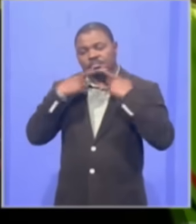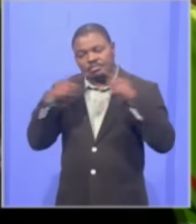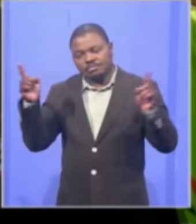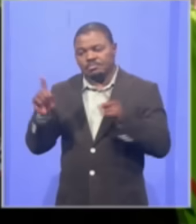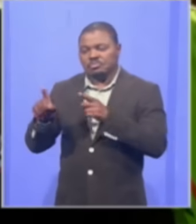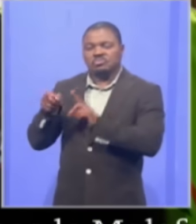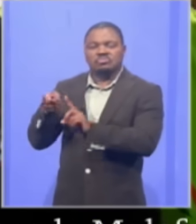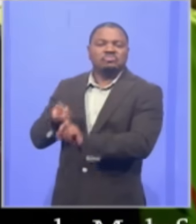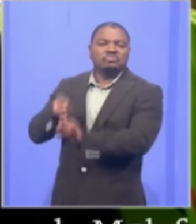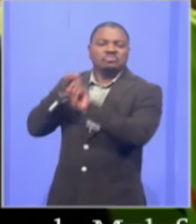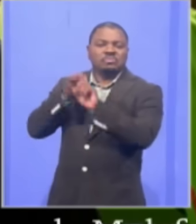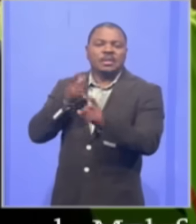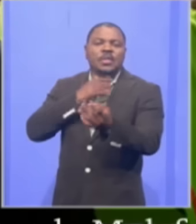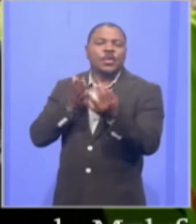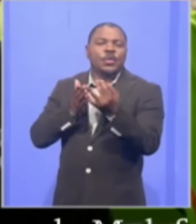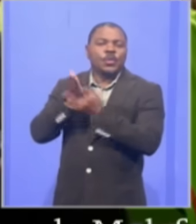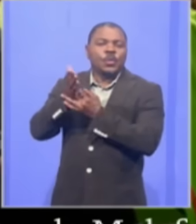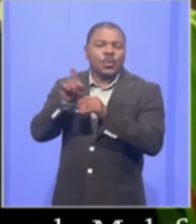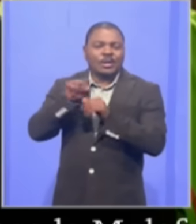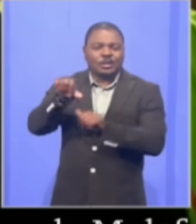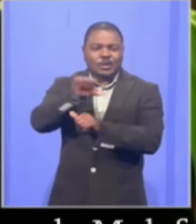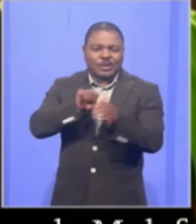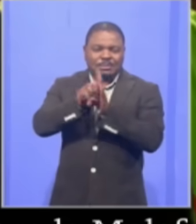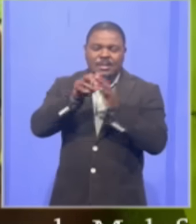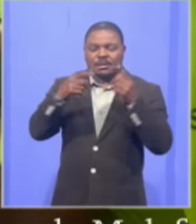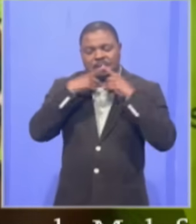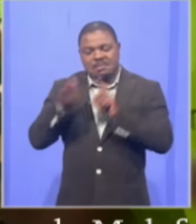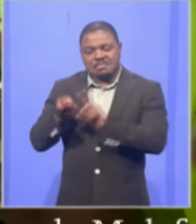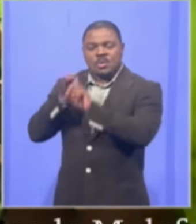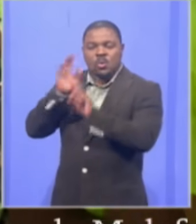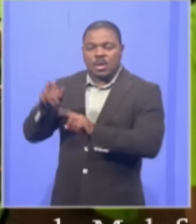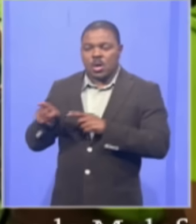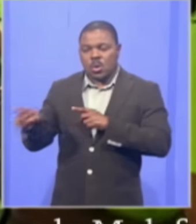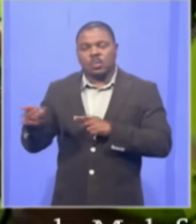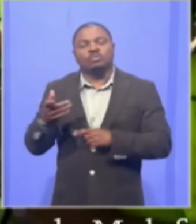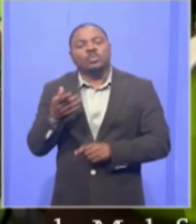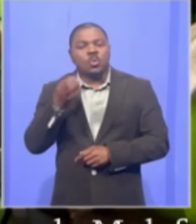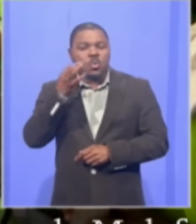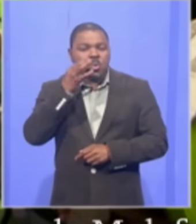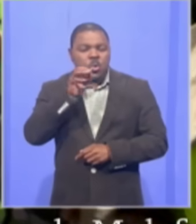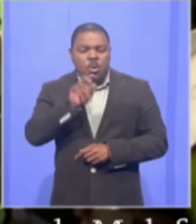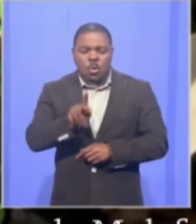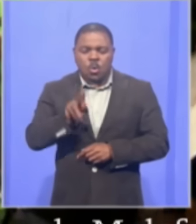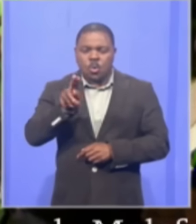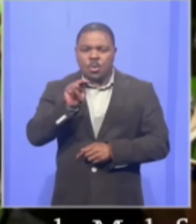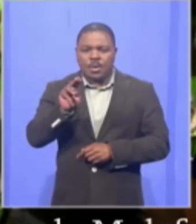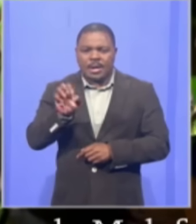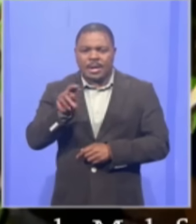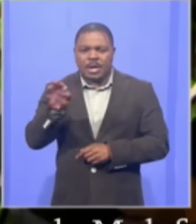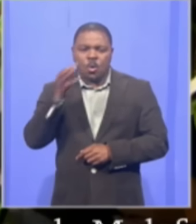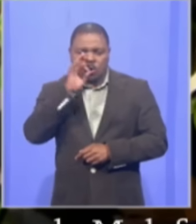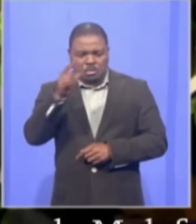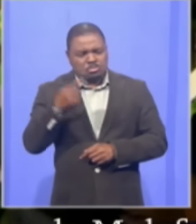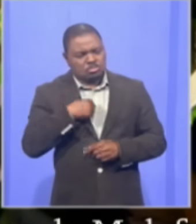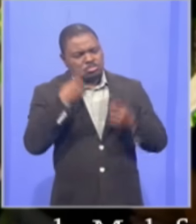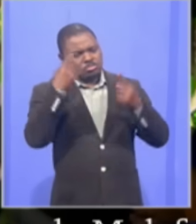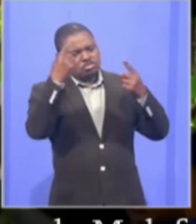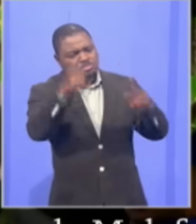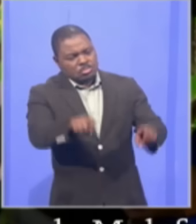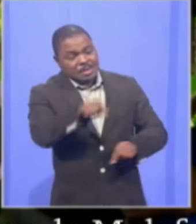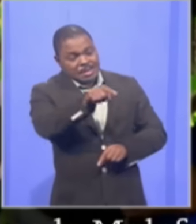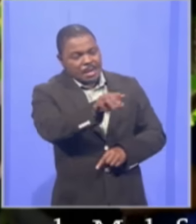ka kgatiso ya video ho marangrang a dikgokahano, ha ipuella Kunene o re o ne a feleditse moqolotsi wa ditaba bakeng